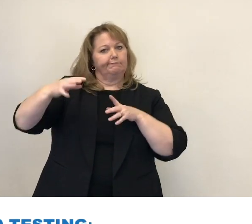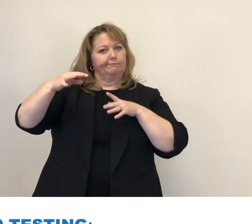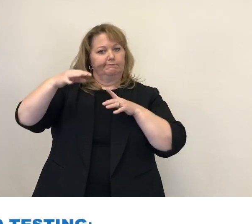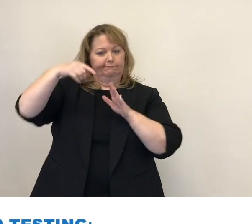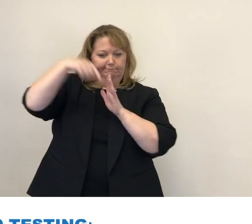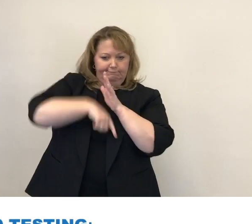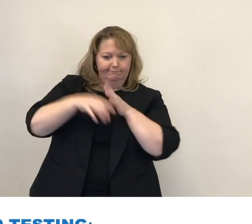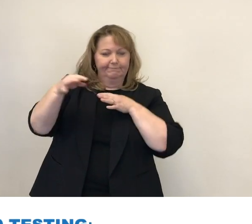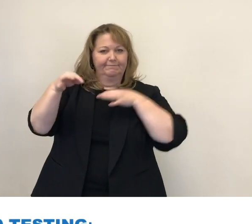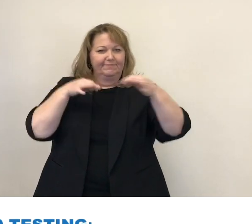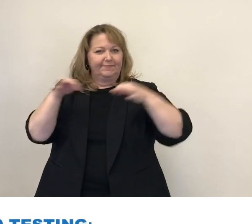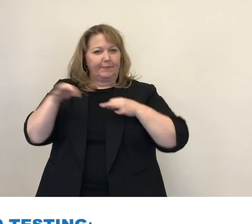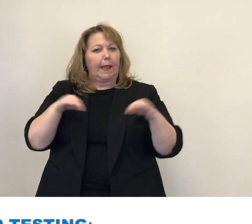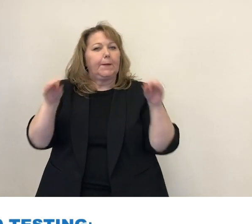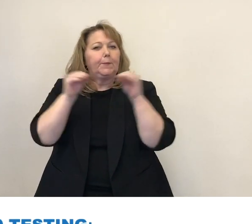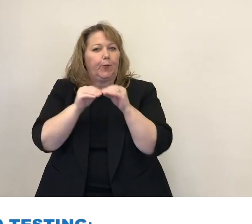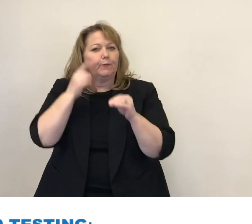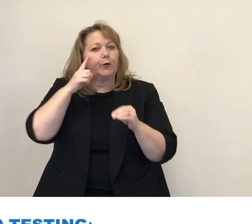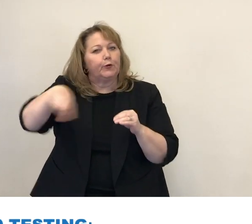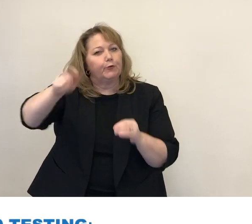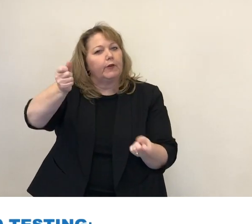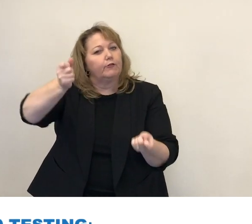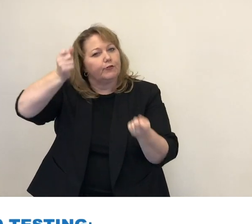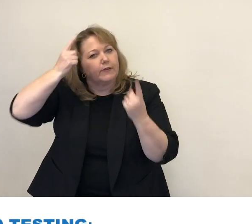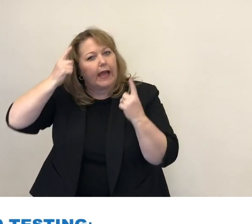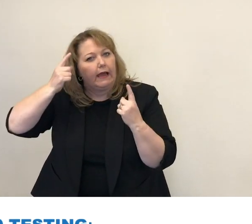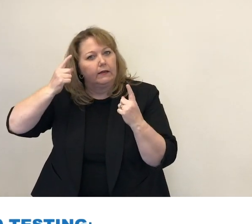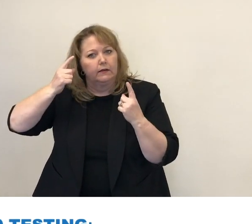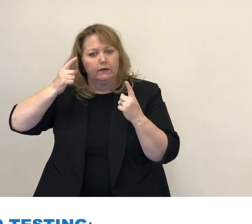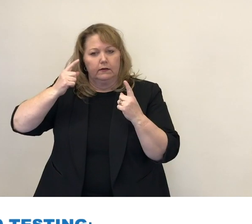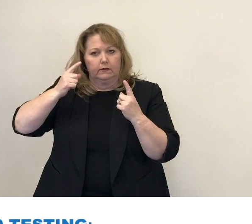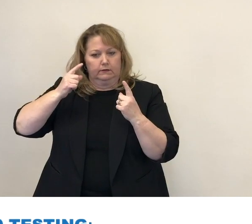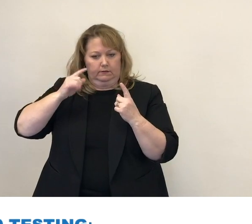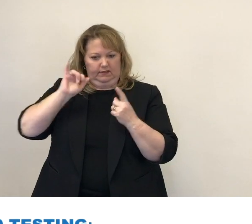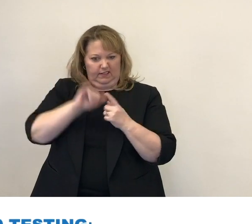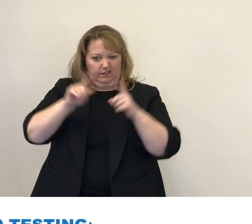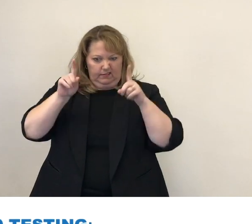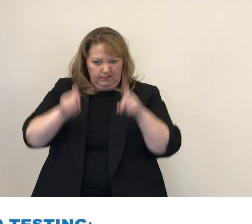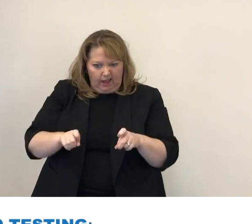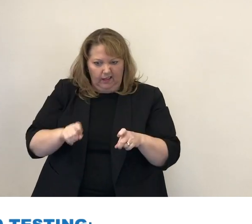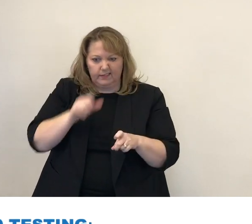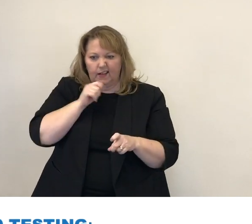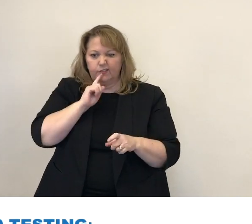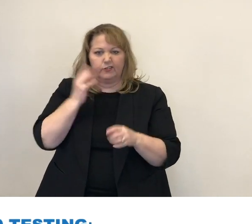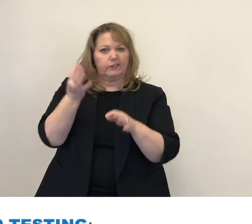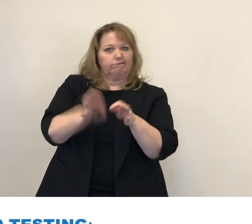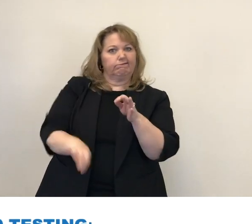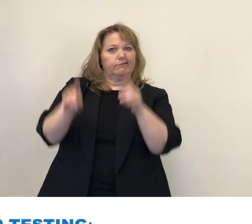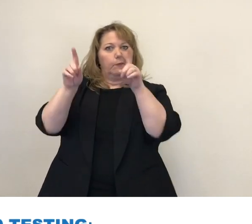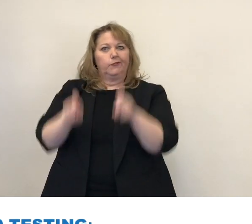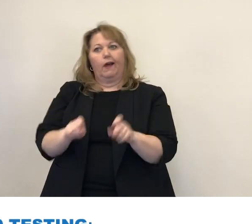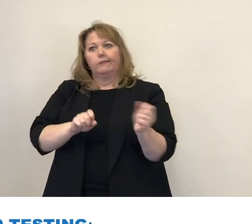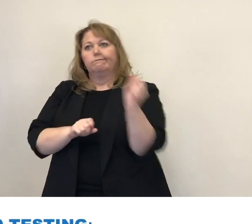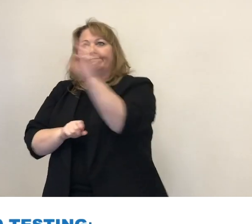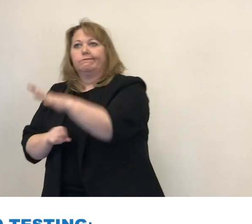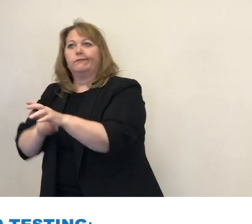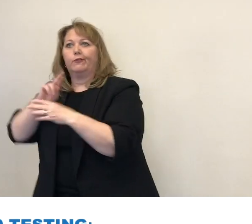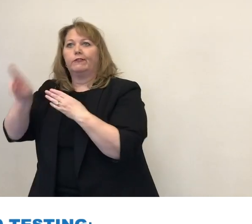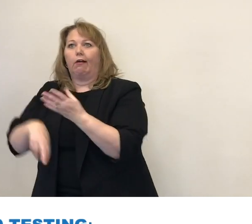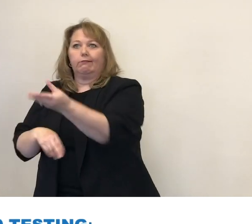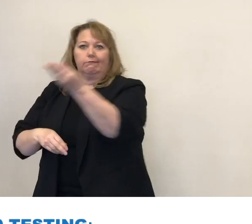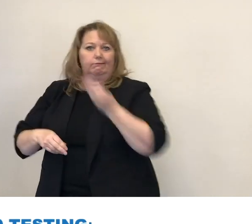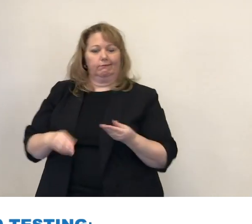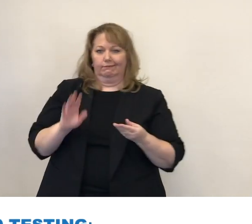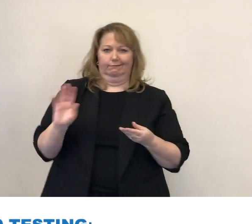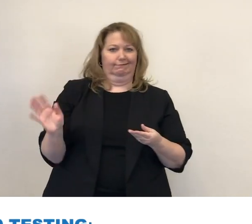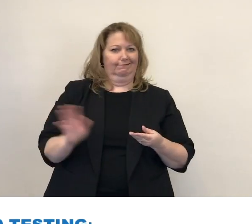might see normally on television. It would help understand the complexities and the challenges that we face with testing, but also to understand what